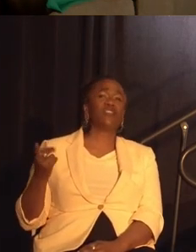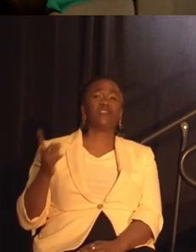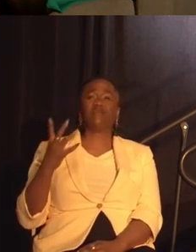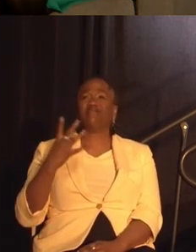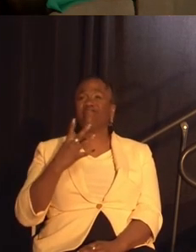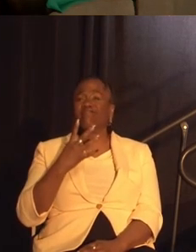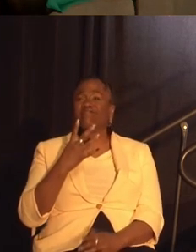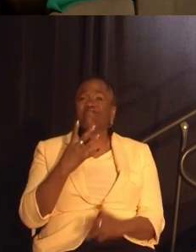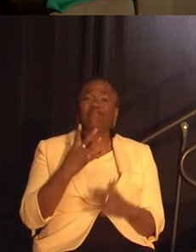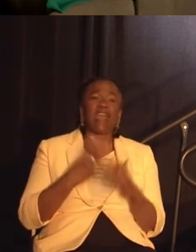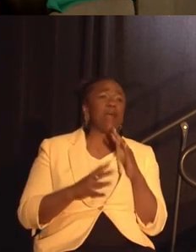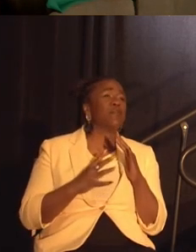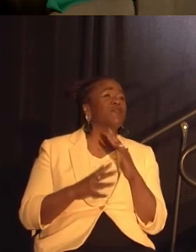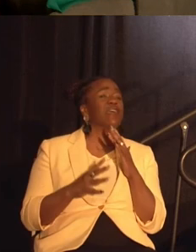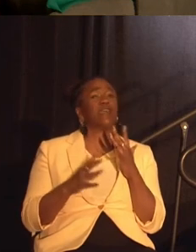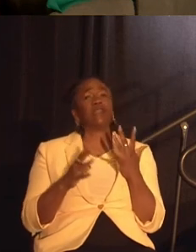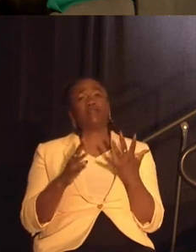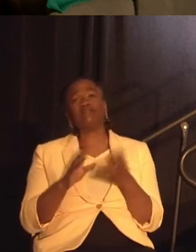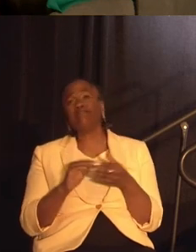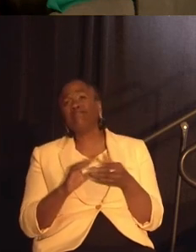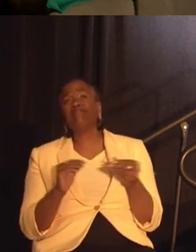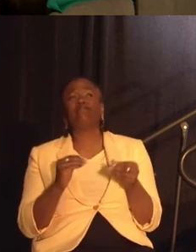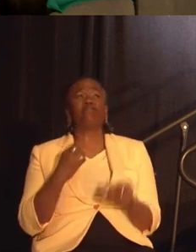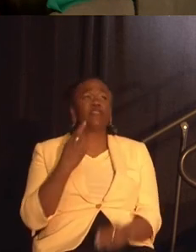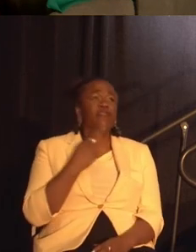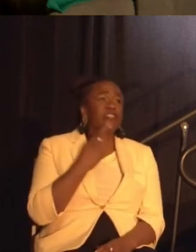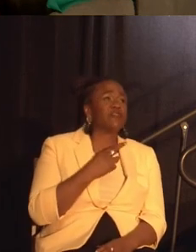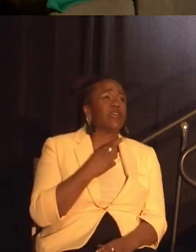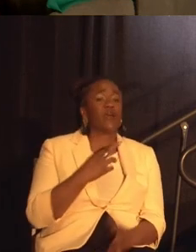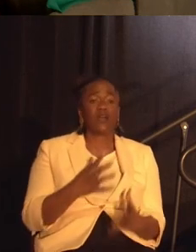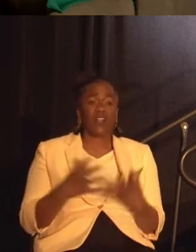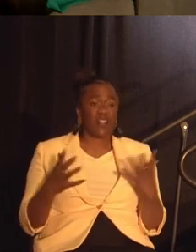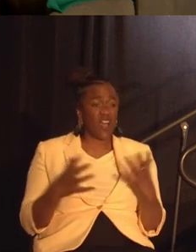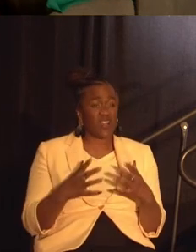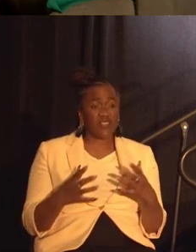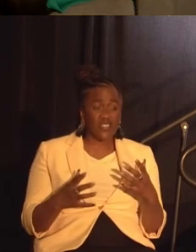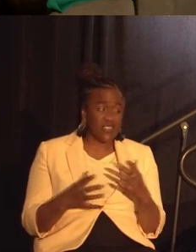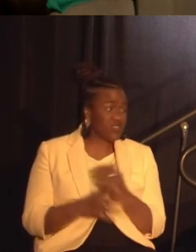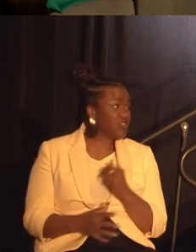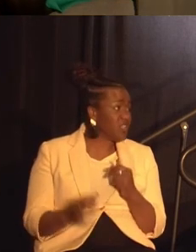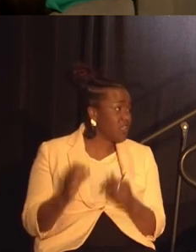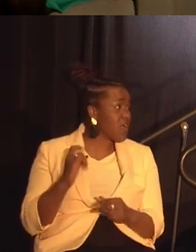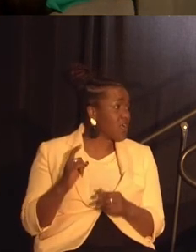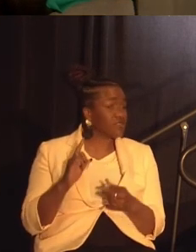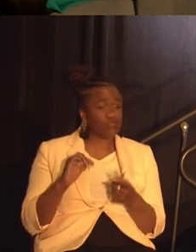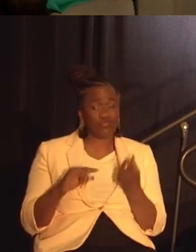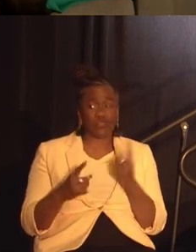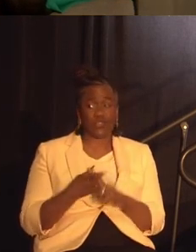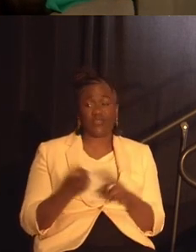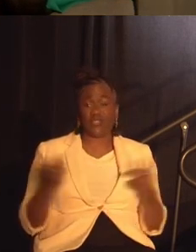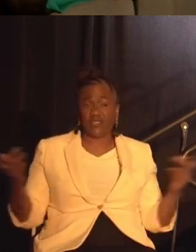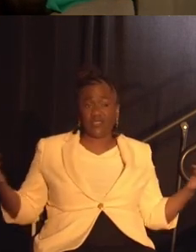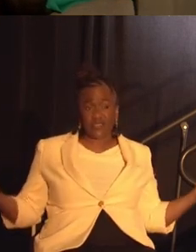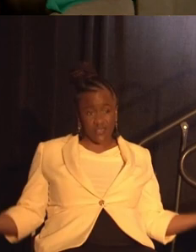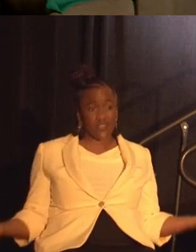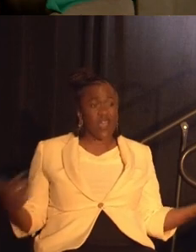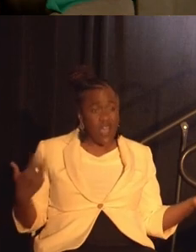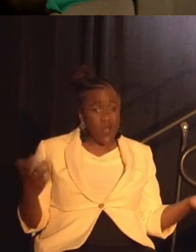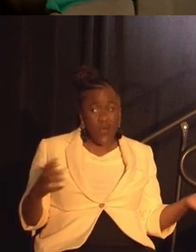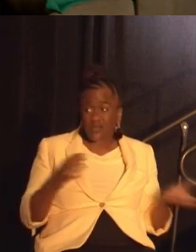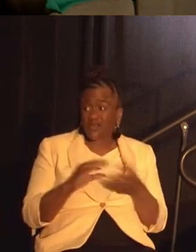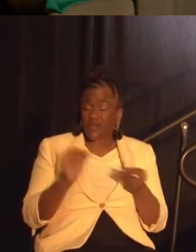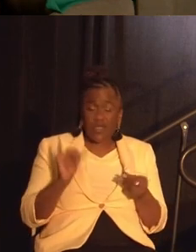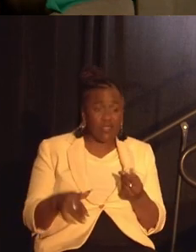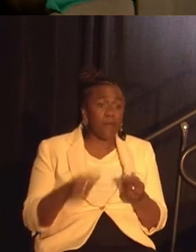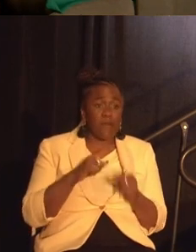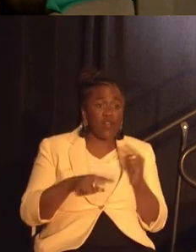baby narrative, and she grew up in a restaurant. There's a lot of shitty ex-boyfriends in here, and I did not want to take them out. Like, it's